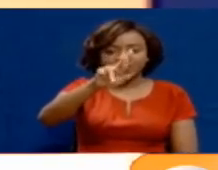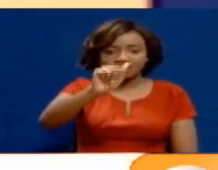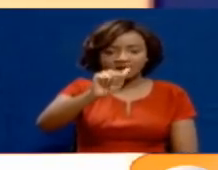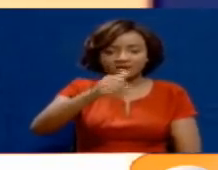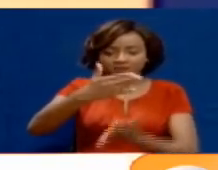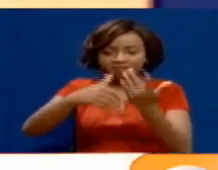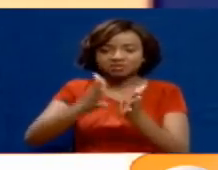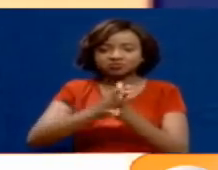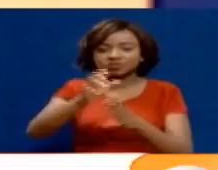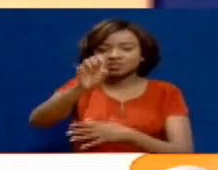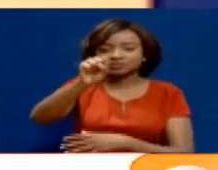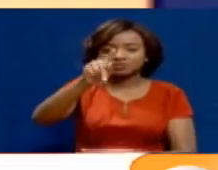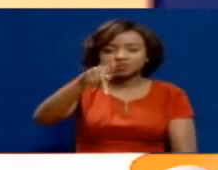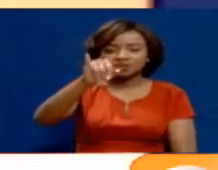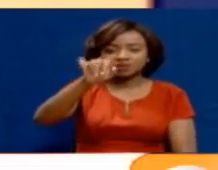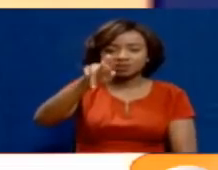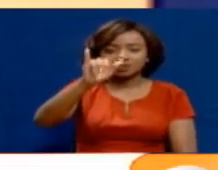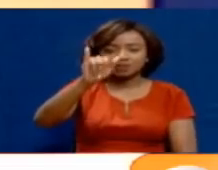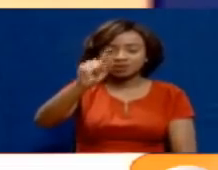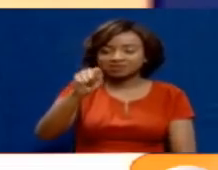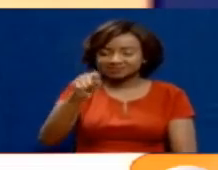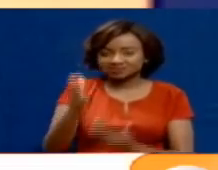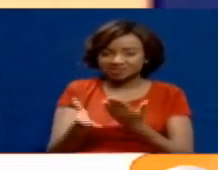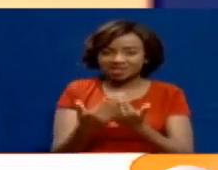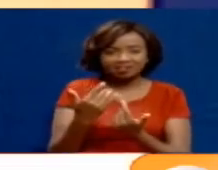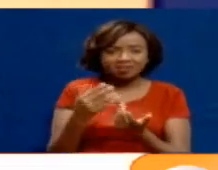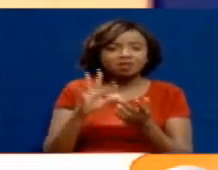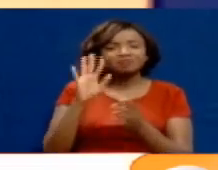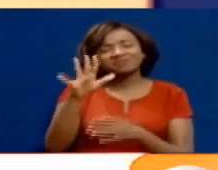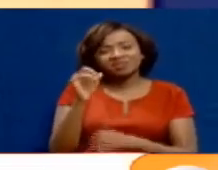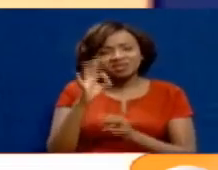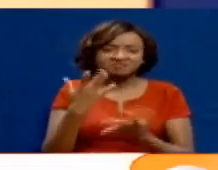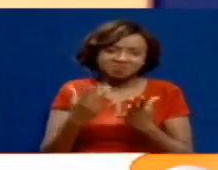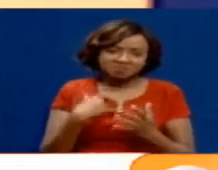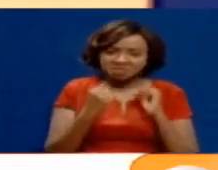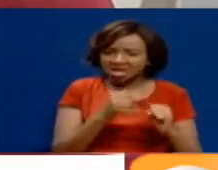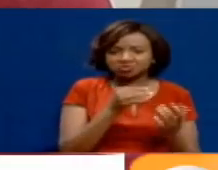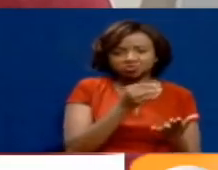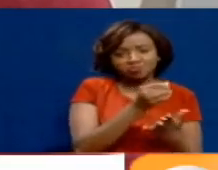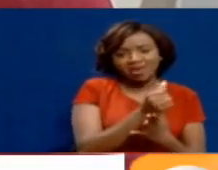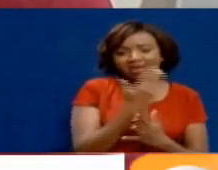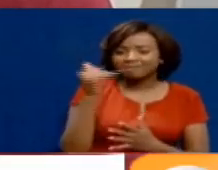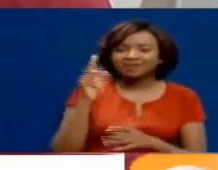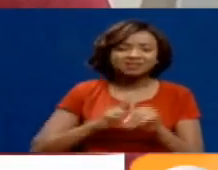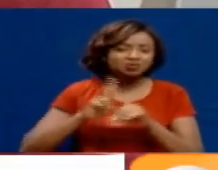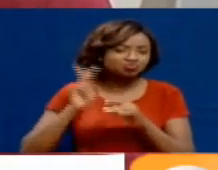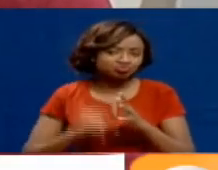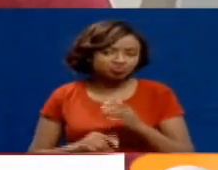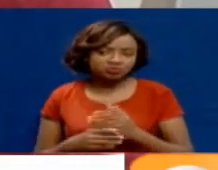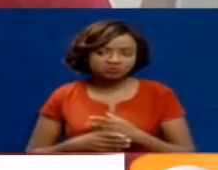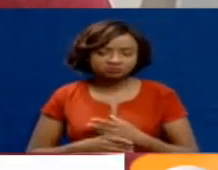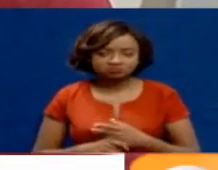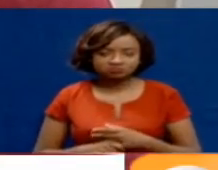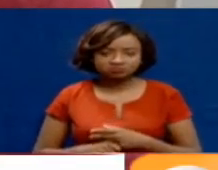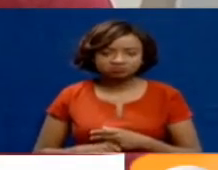kinds of concoctions. What is the most effective if you can't buy it in the store, for instance? As you said rightly, that